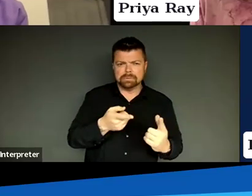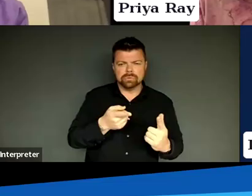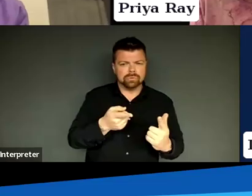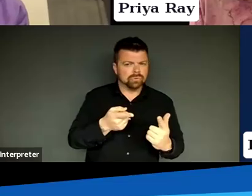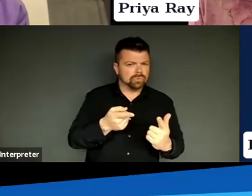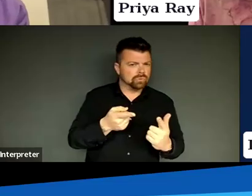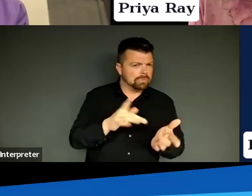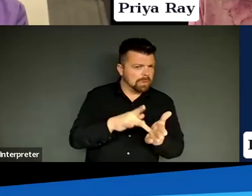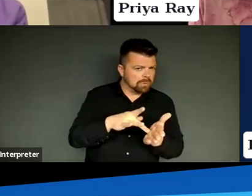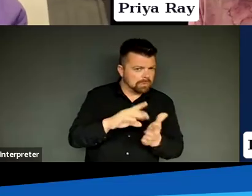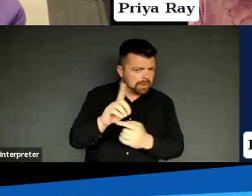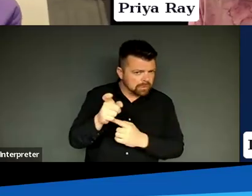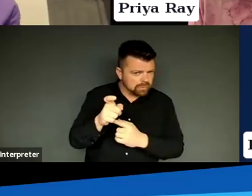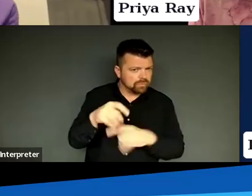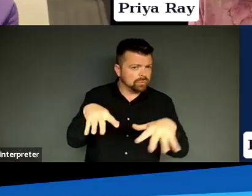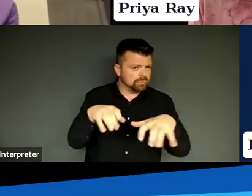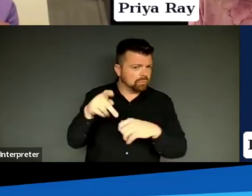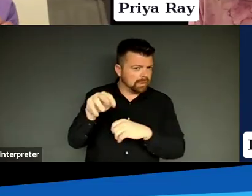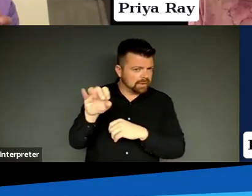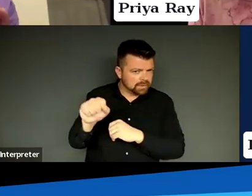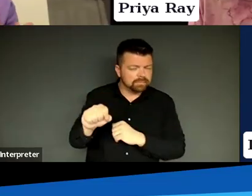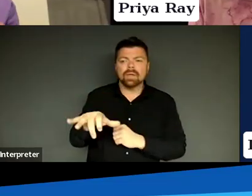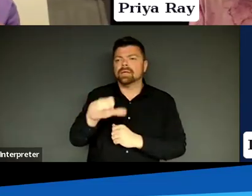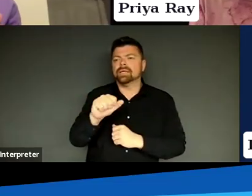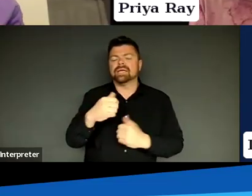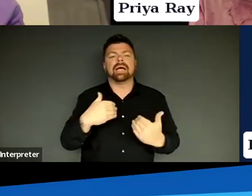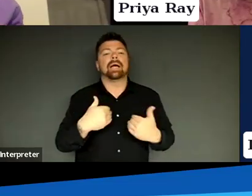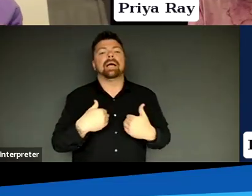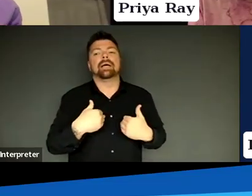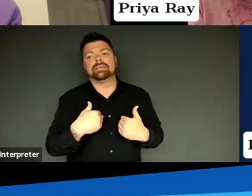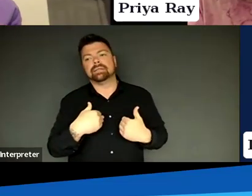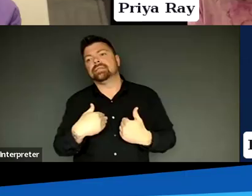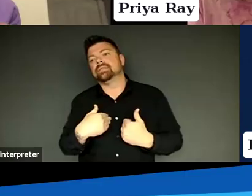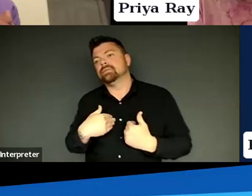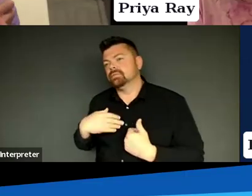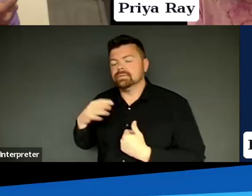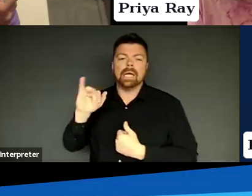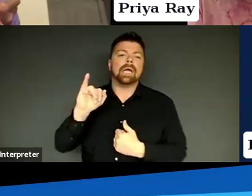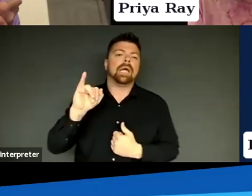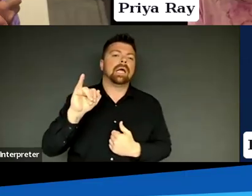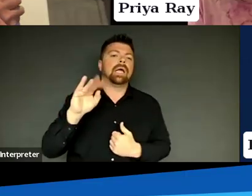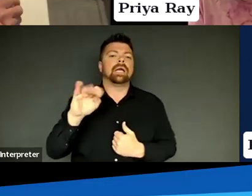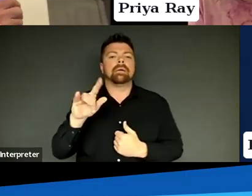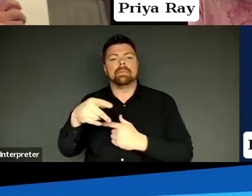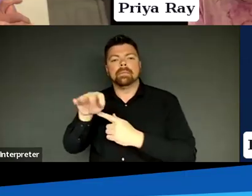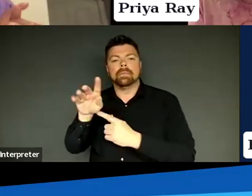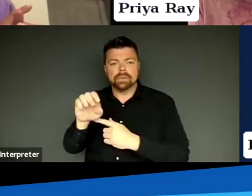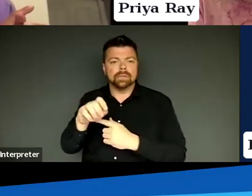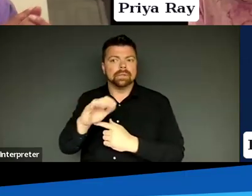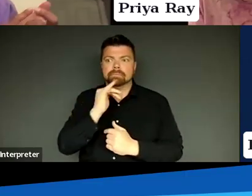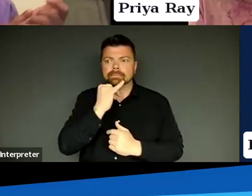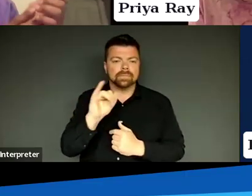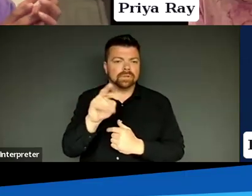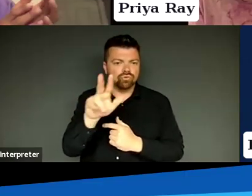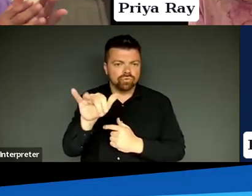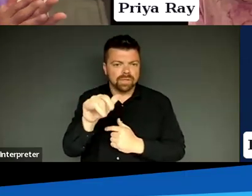for paralysis. Yeah, I have a incomplete injury, and I always have a little numbing and tingling